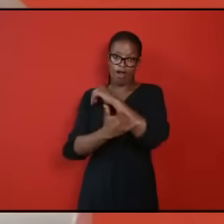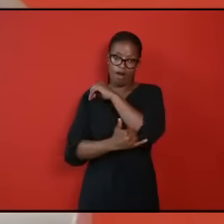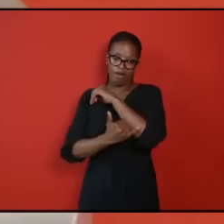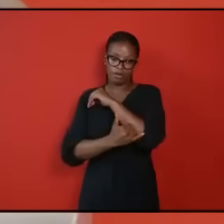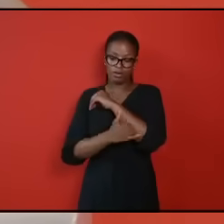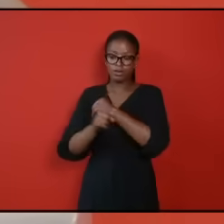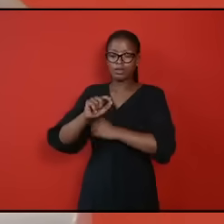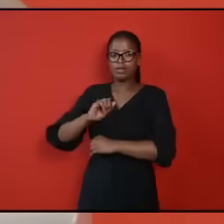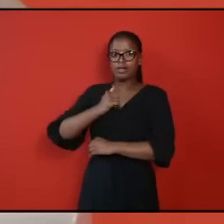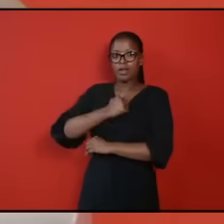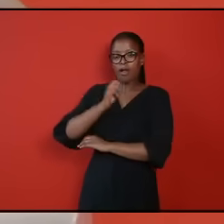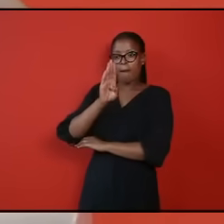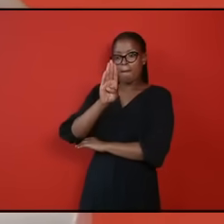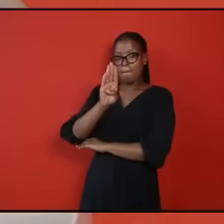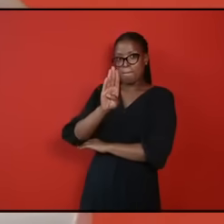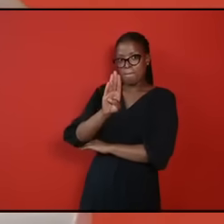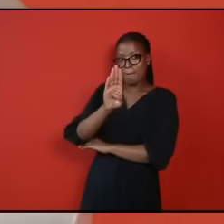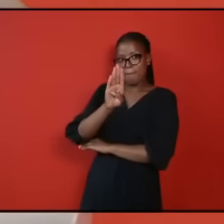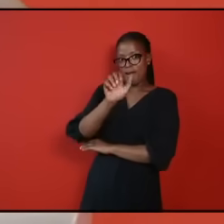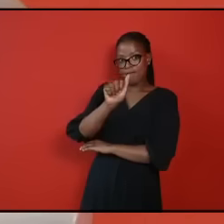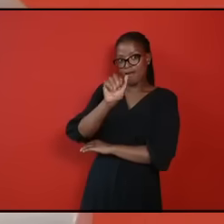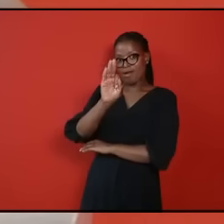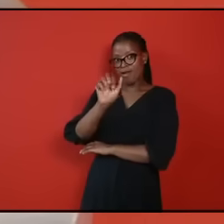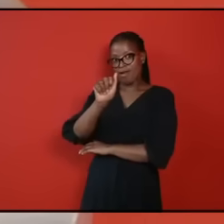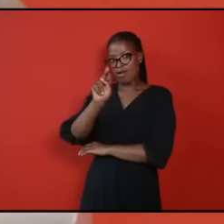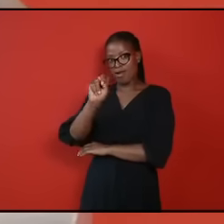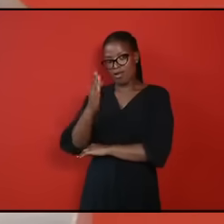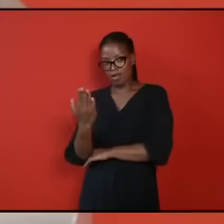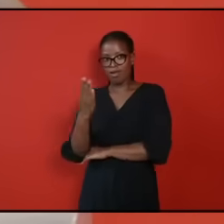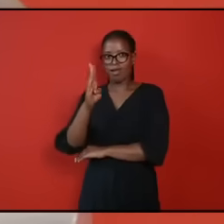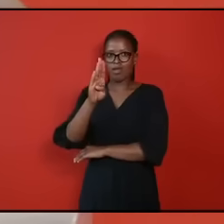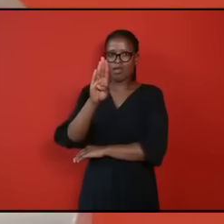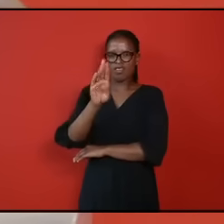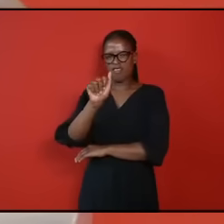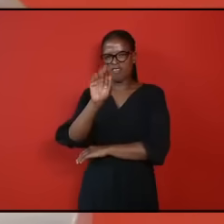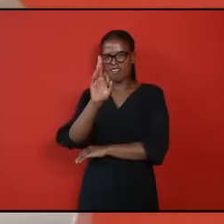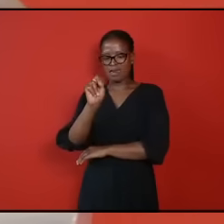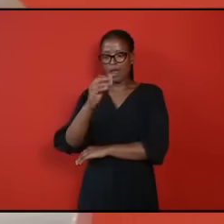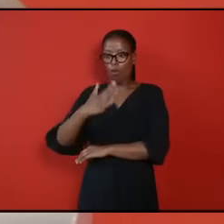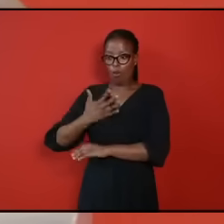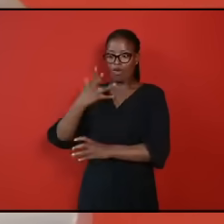where Bafana themselves who want to play at the highest stage,